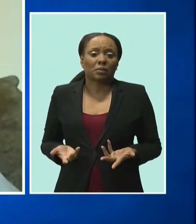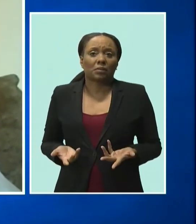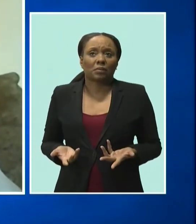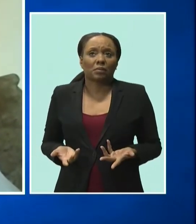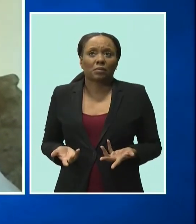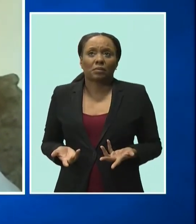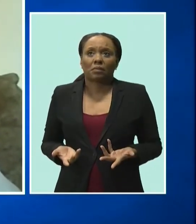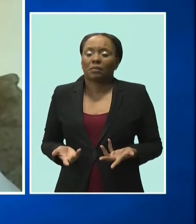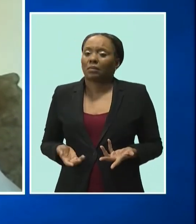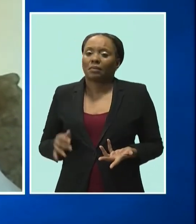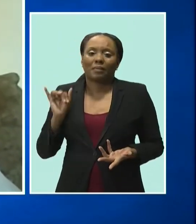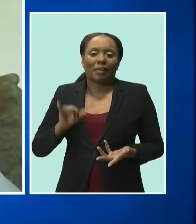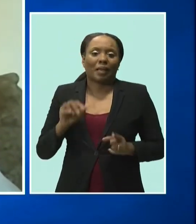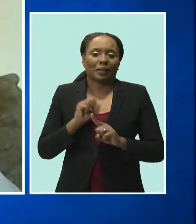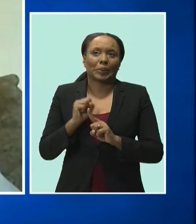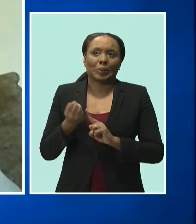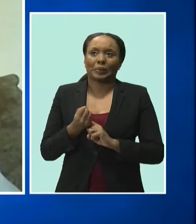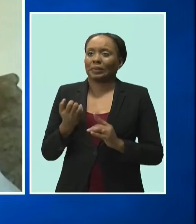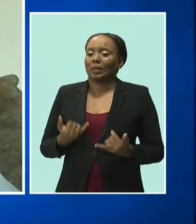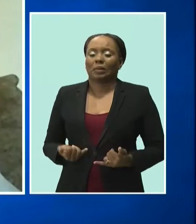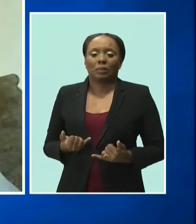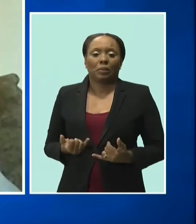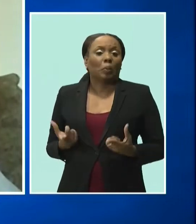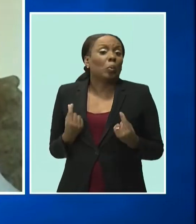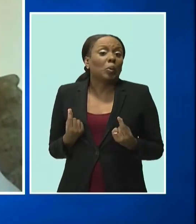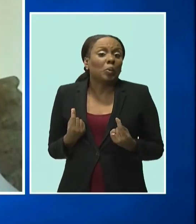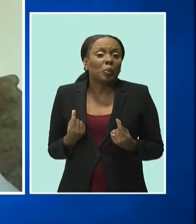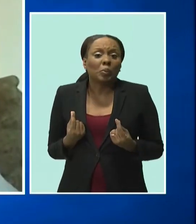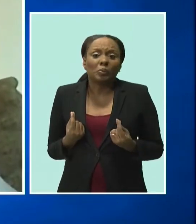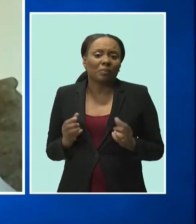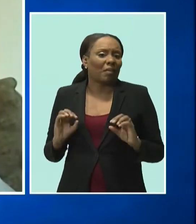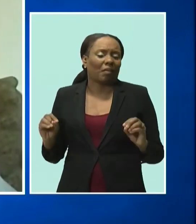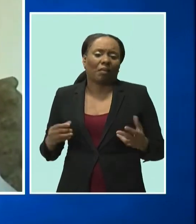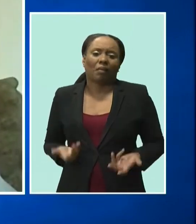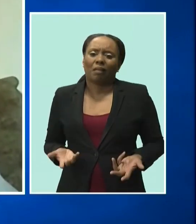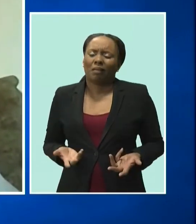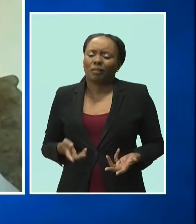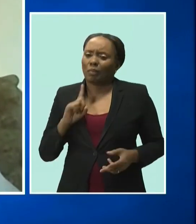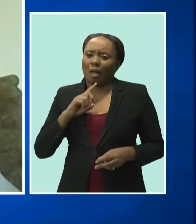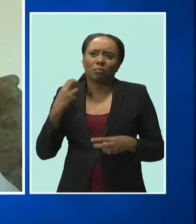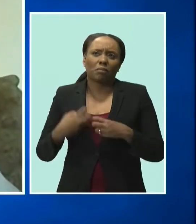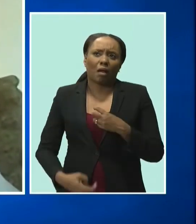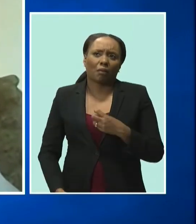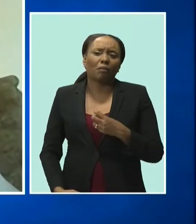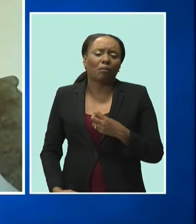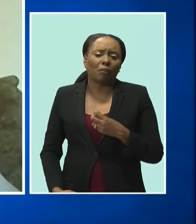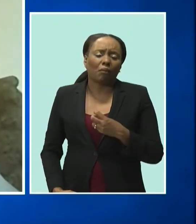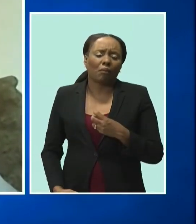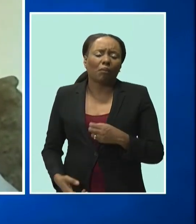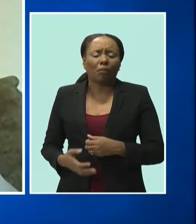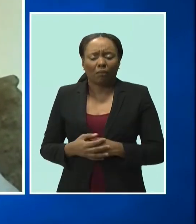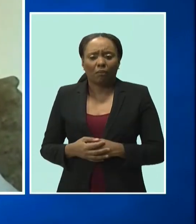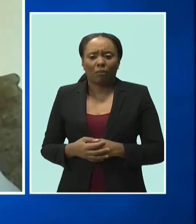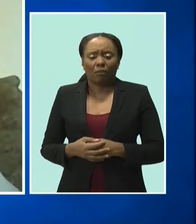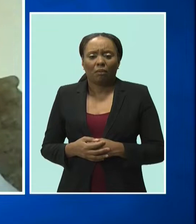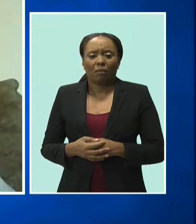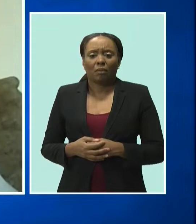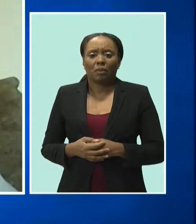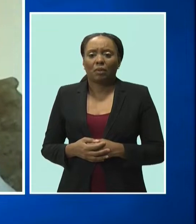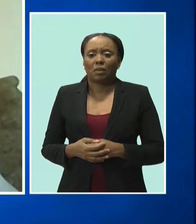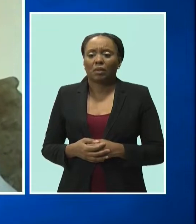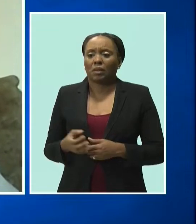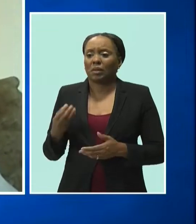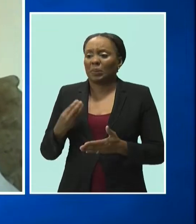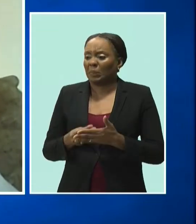is the way it is. There's nothing else we can do right now. It's very difficult because the income is